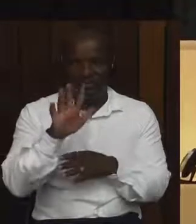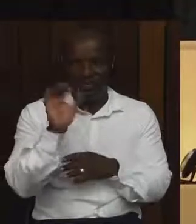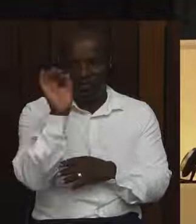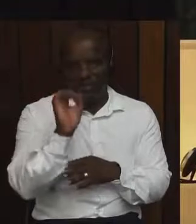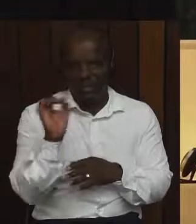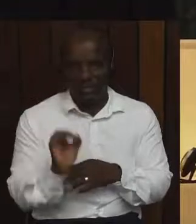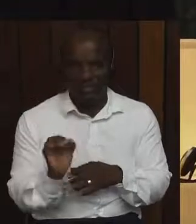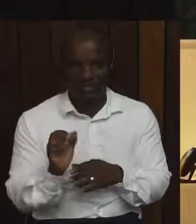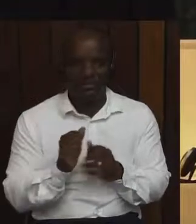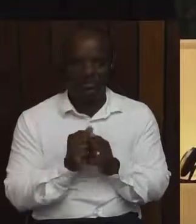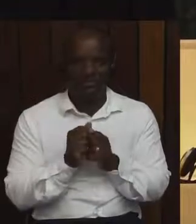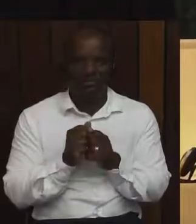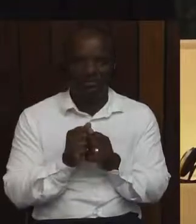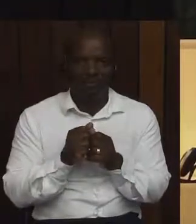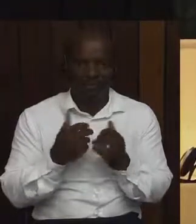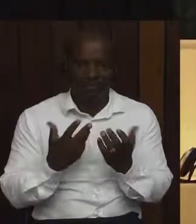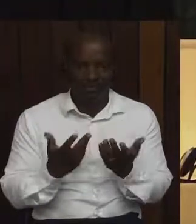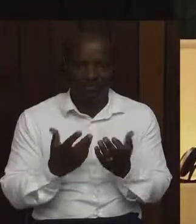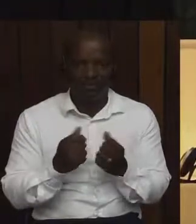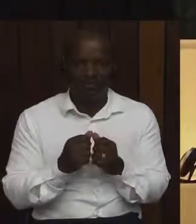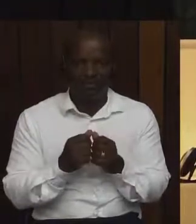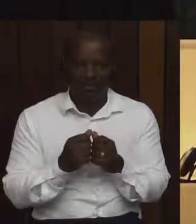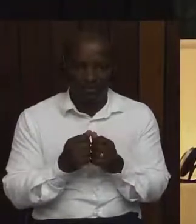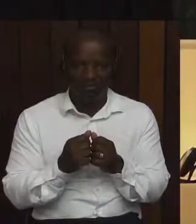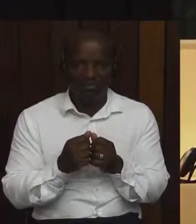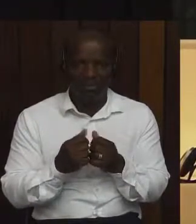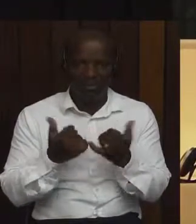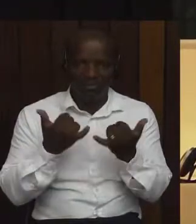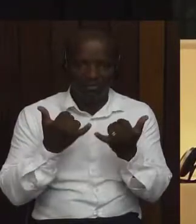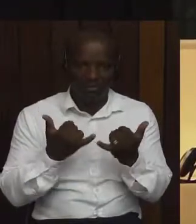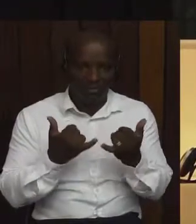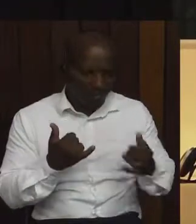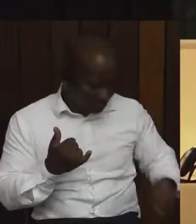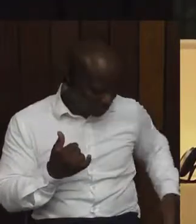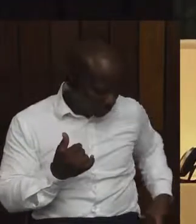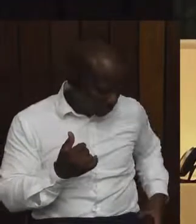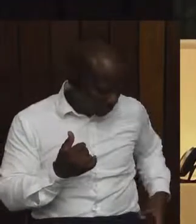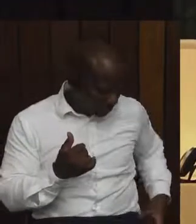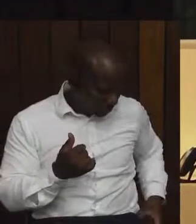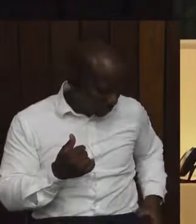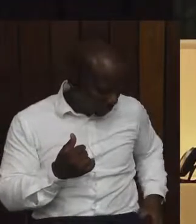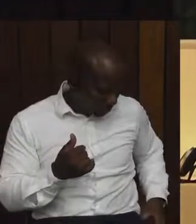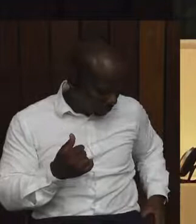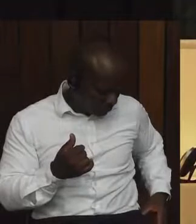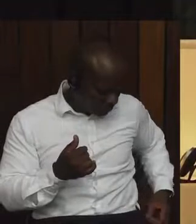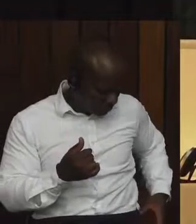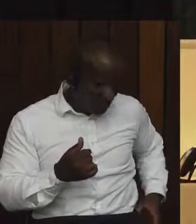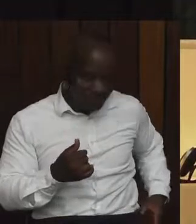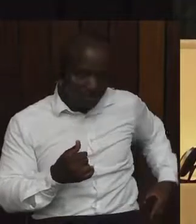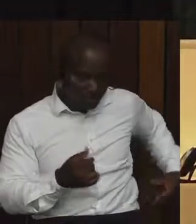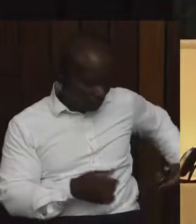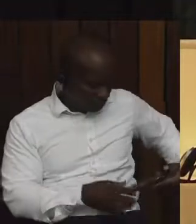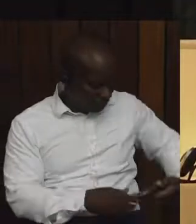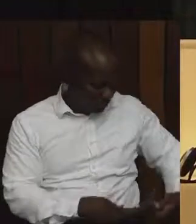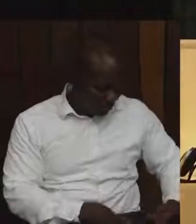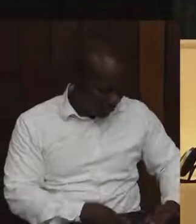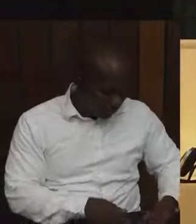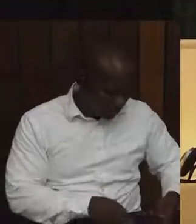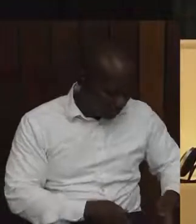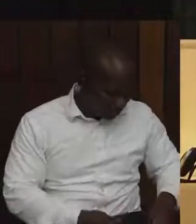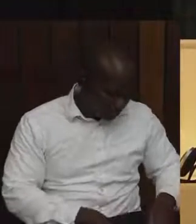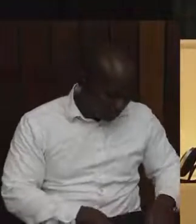budget for this particular program was reduced by almost a quarter of